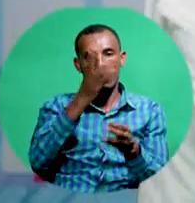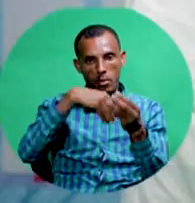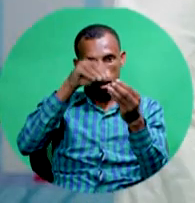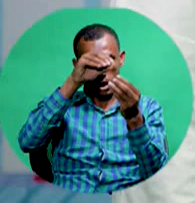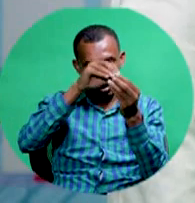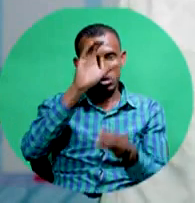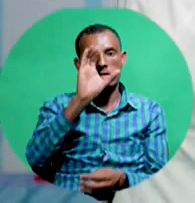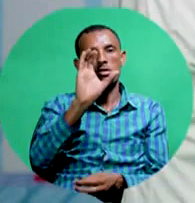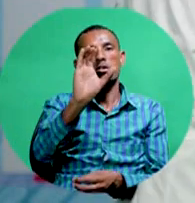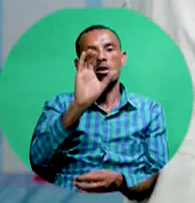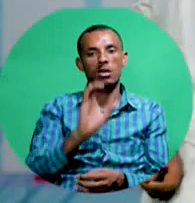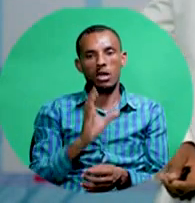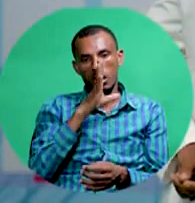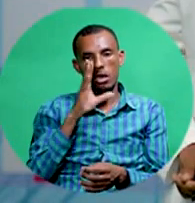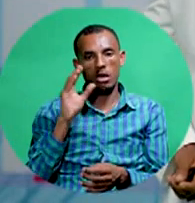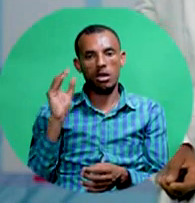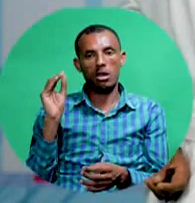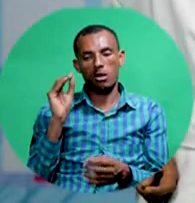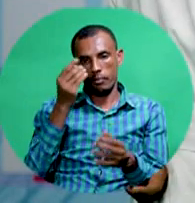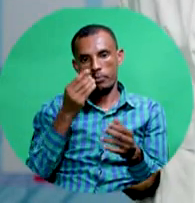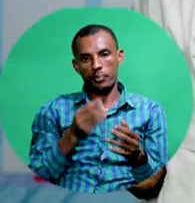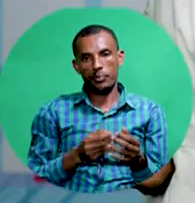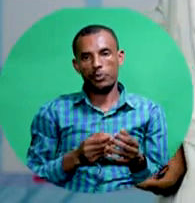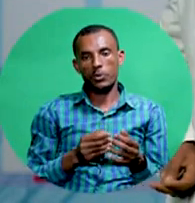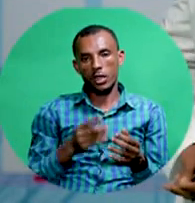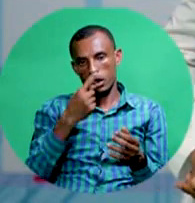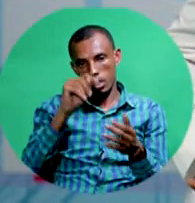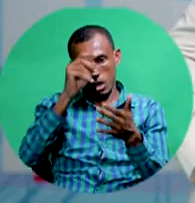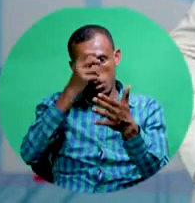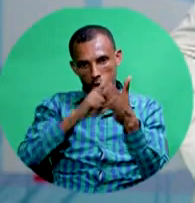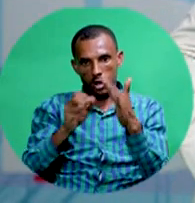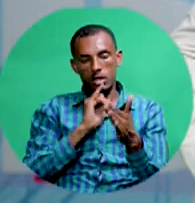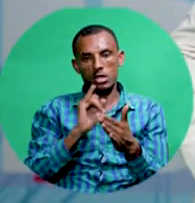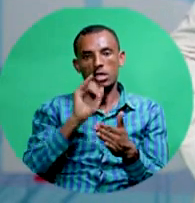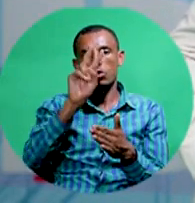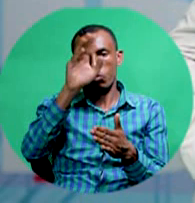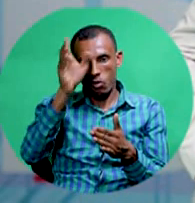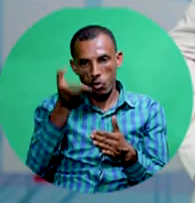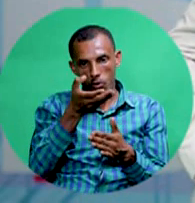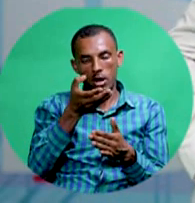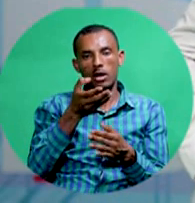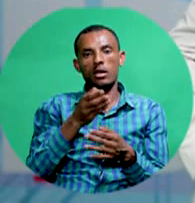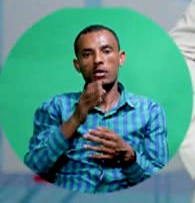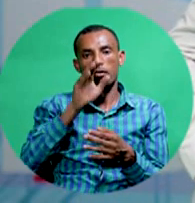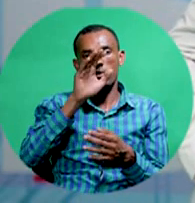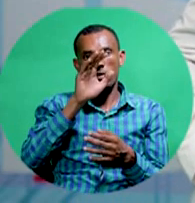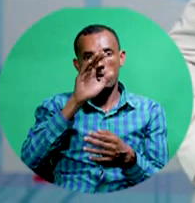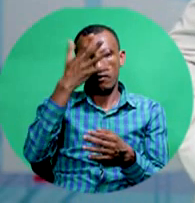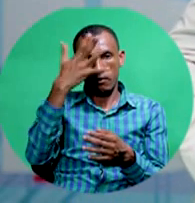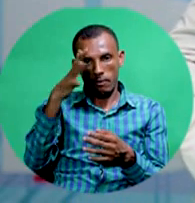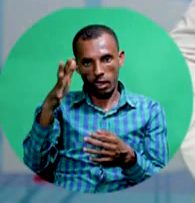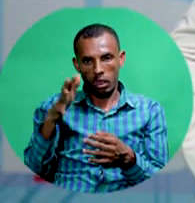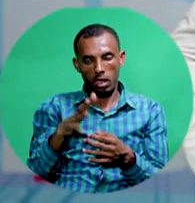some constant c, and finally the product of this is 2 over 15 2